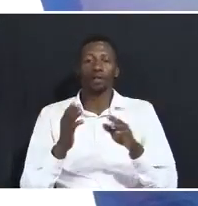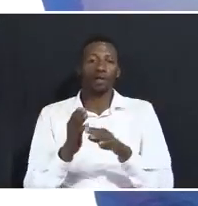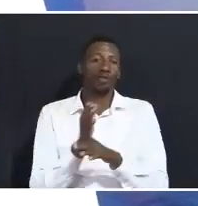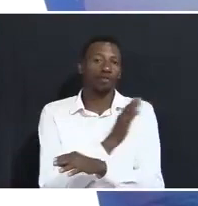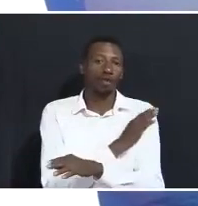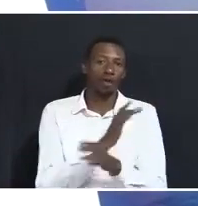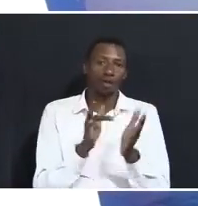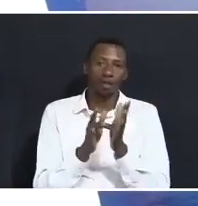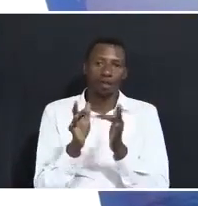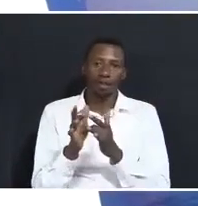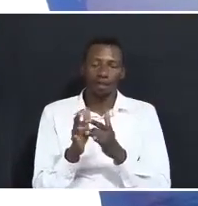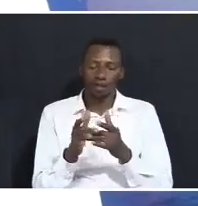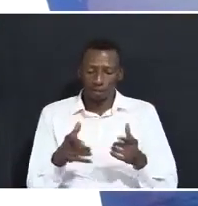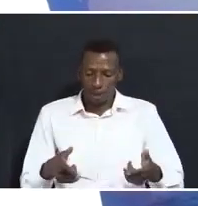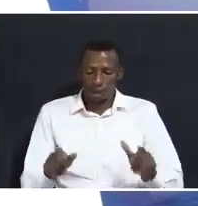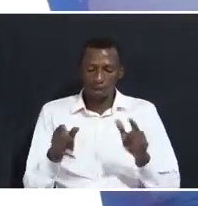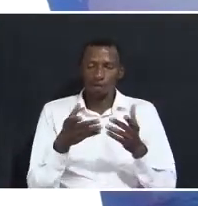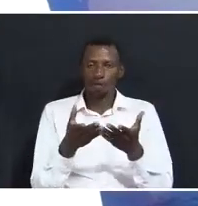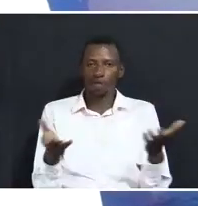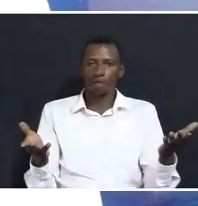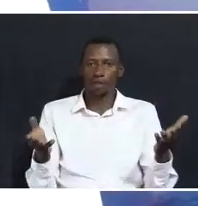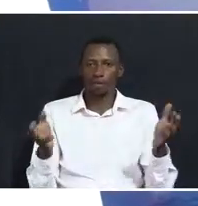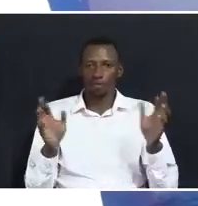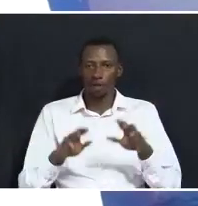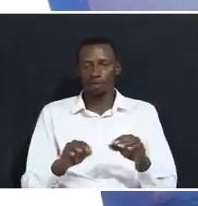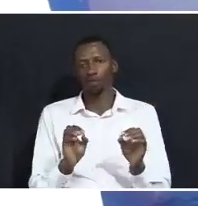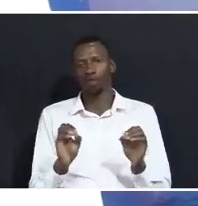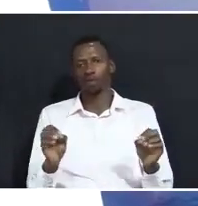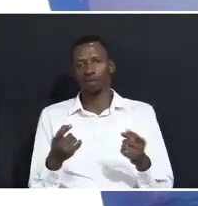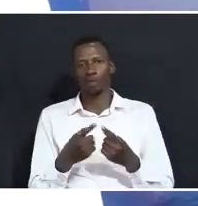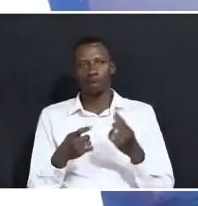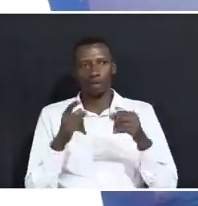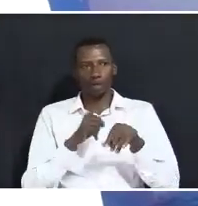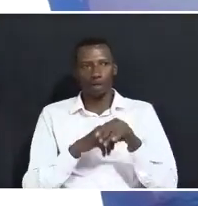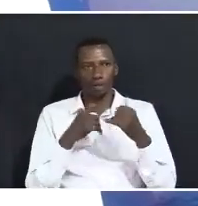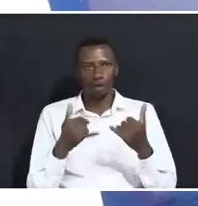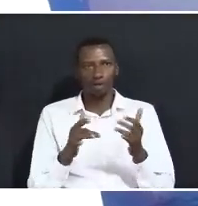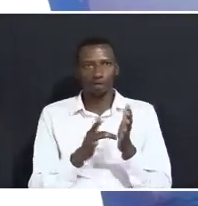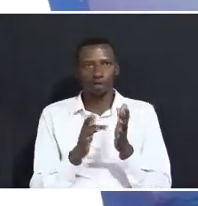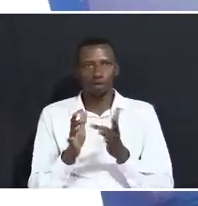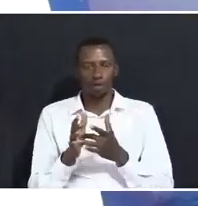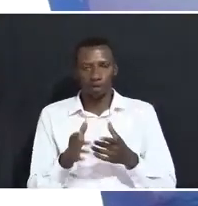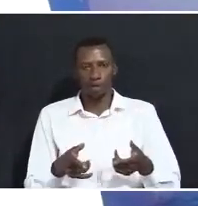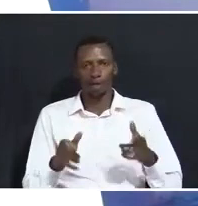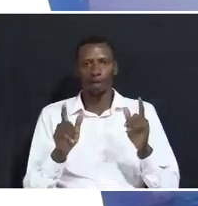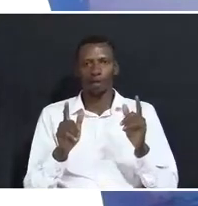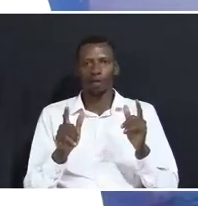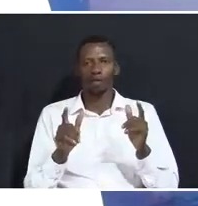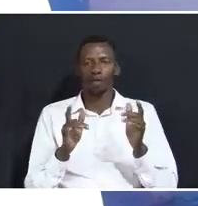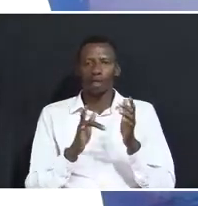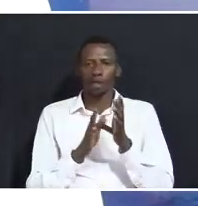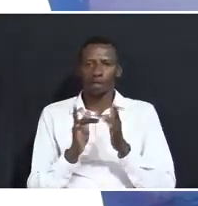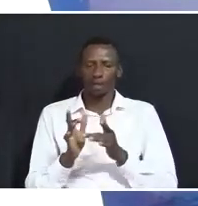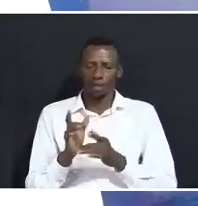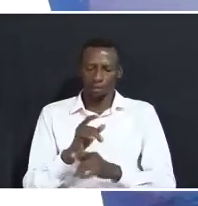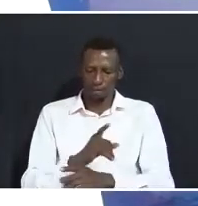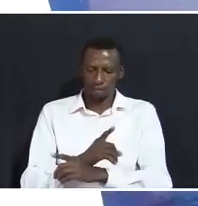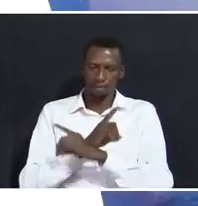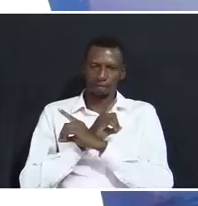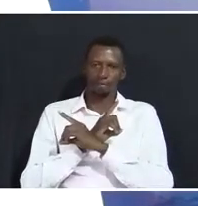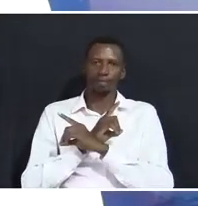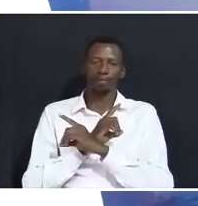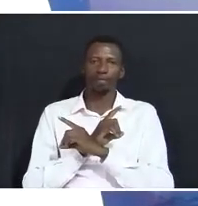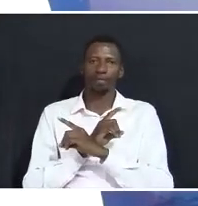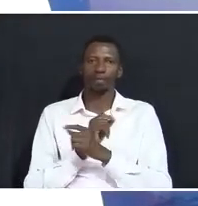not allow this thing to happen. But now he is allowing it. In fact, he will even defend it.